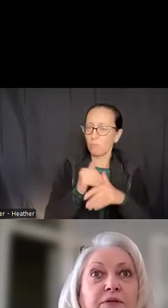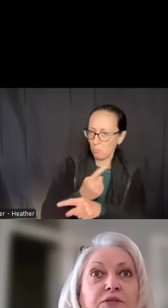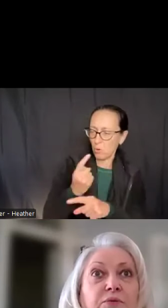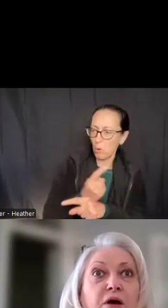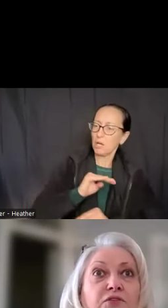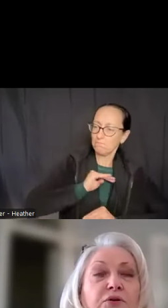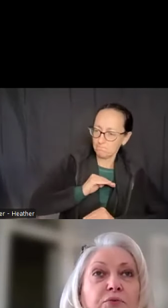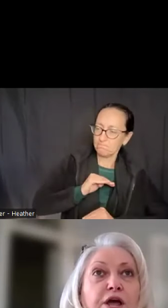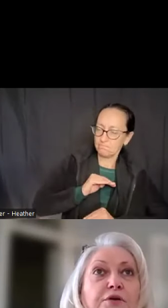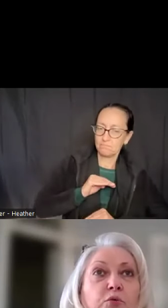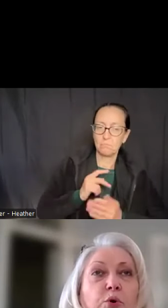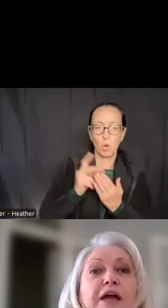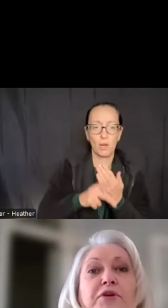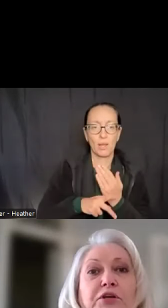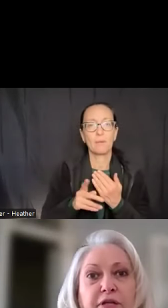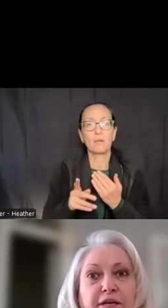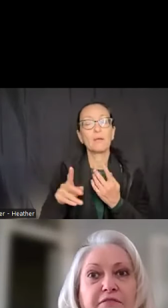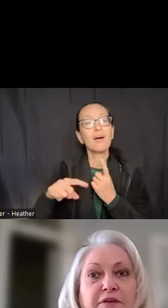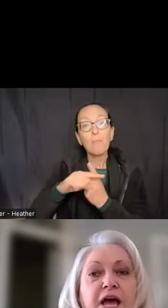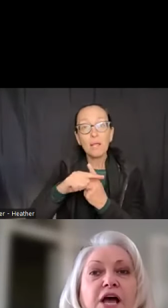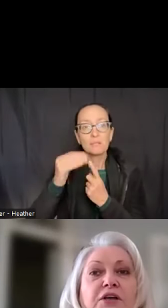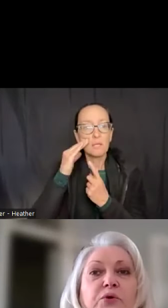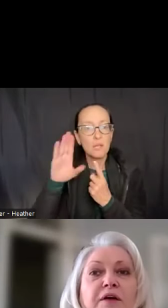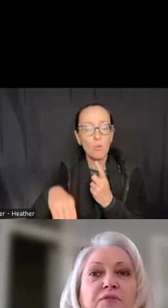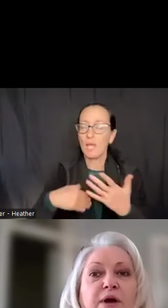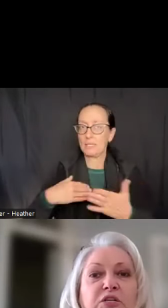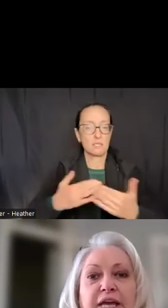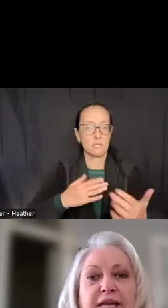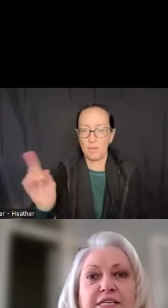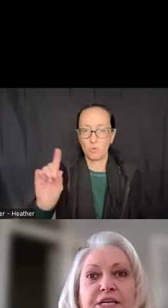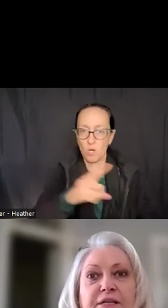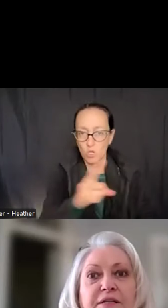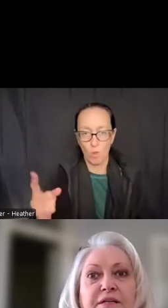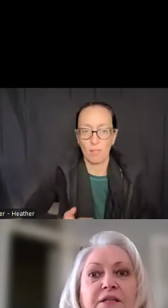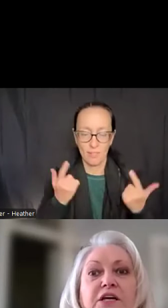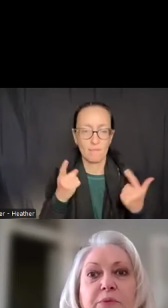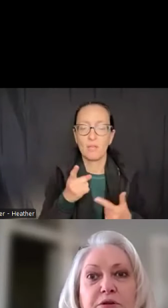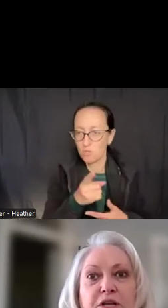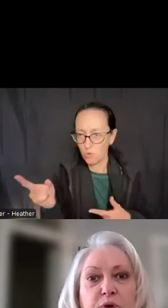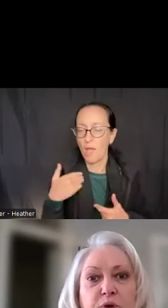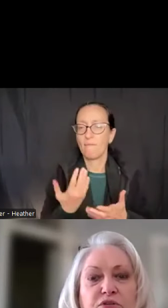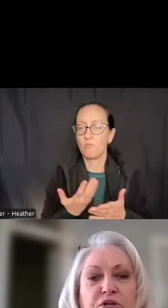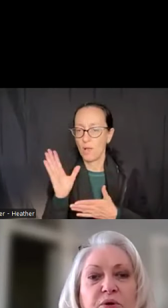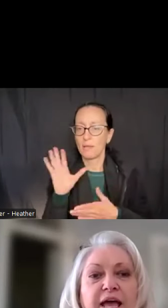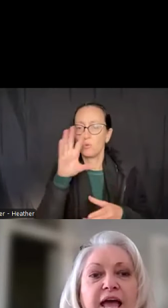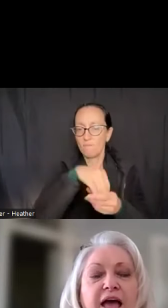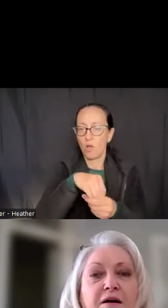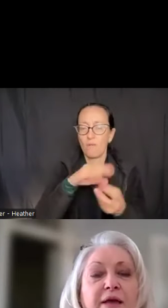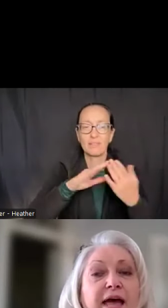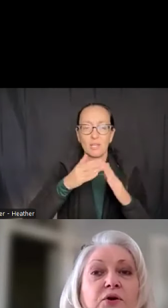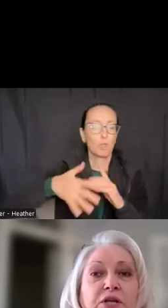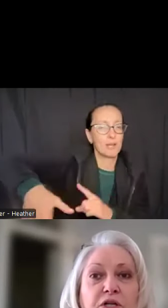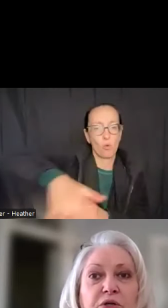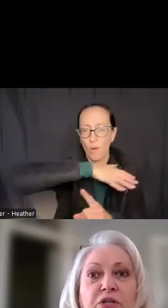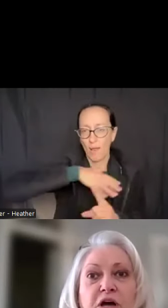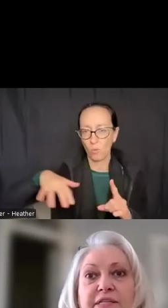but to also know that wherever you live, you have the right to engage in the community around you.